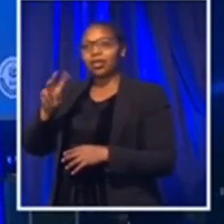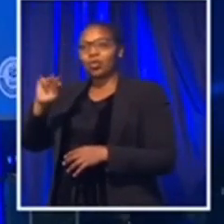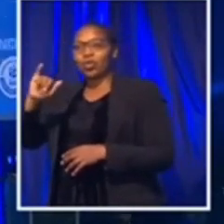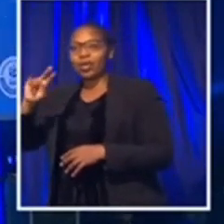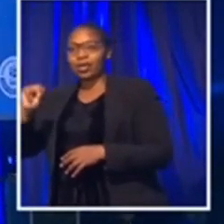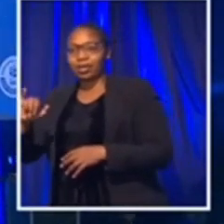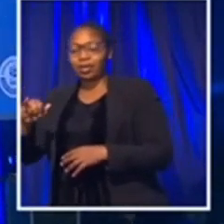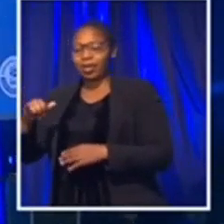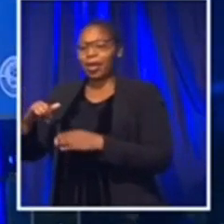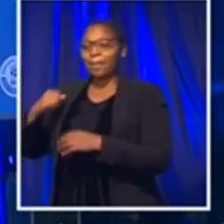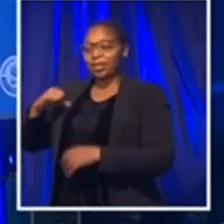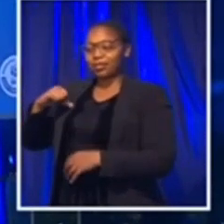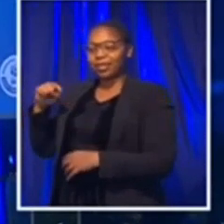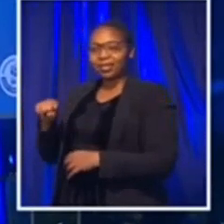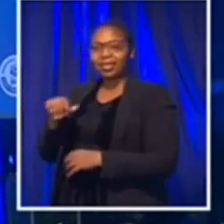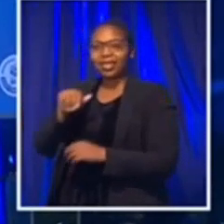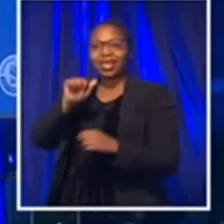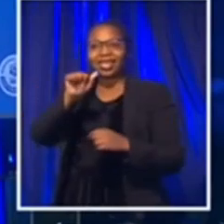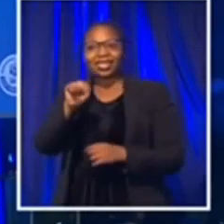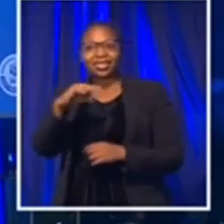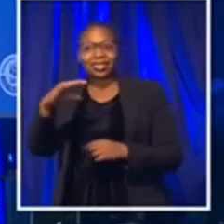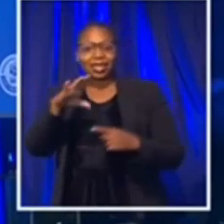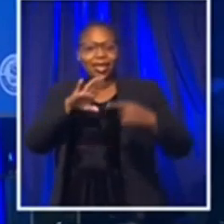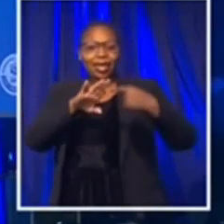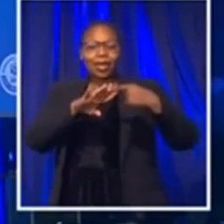the ANC got